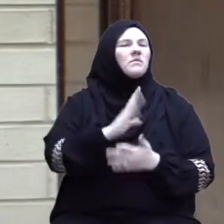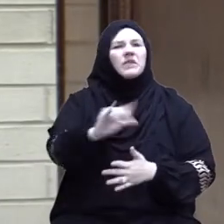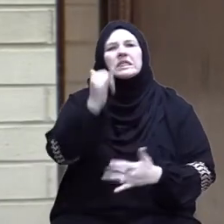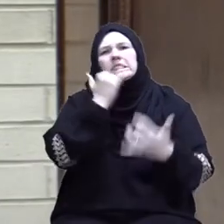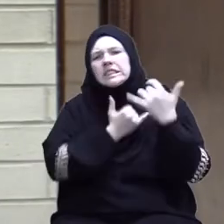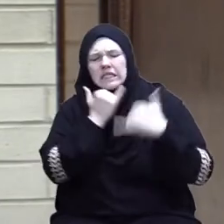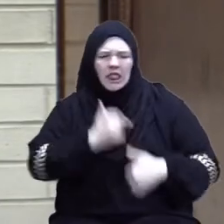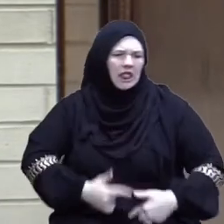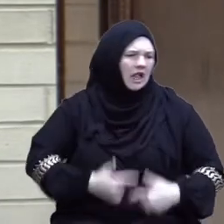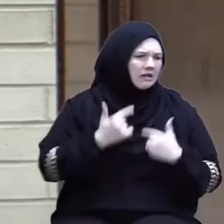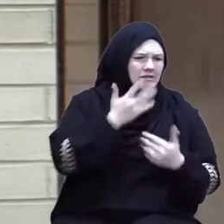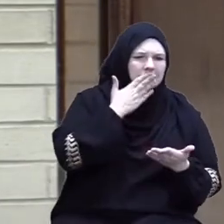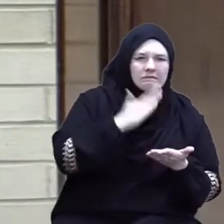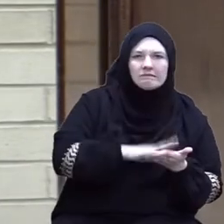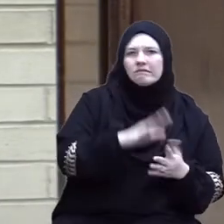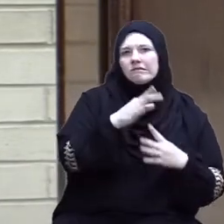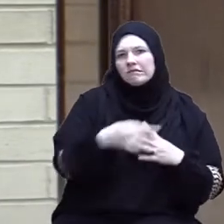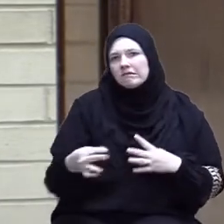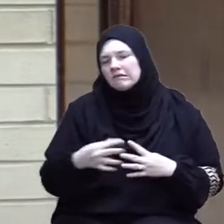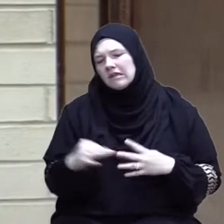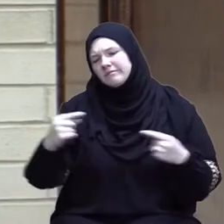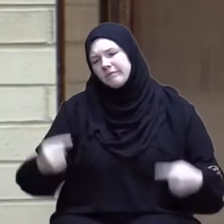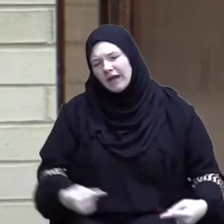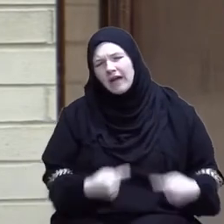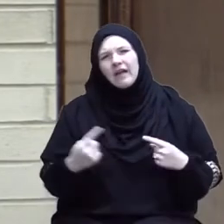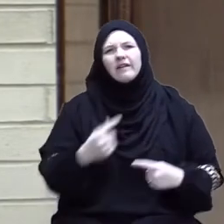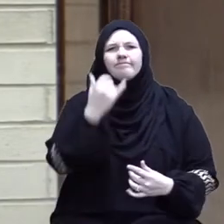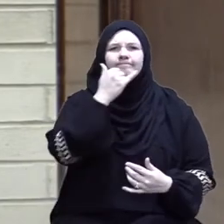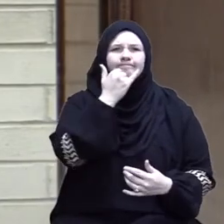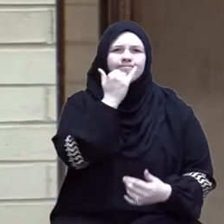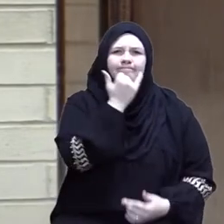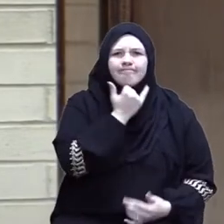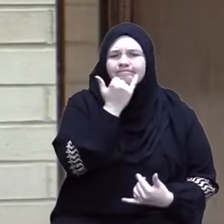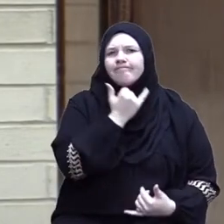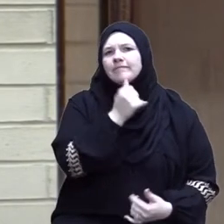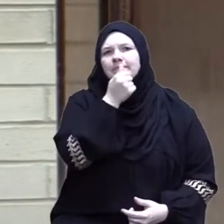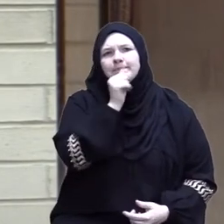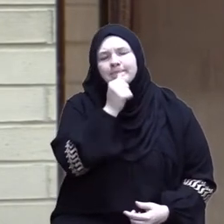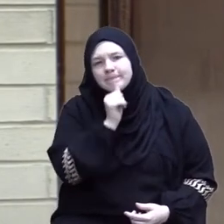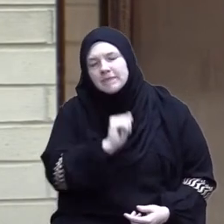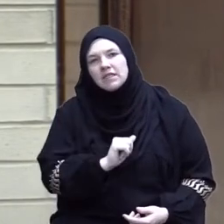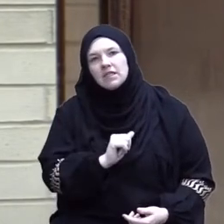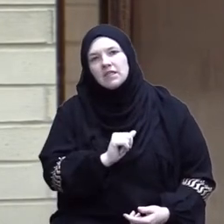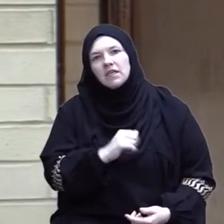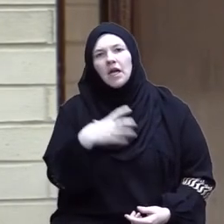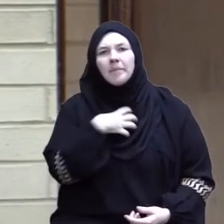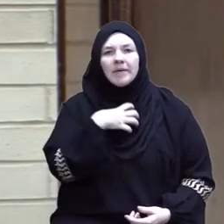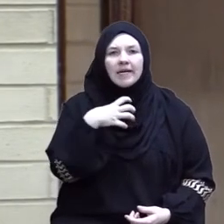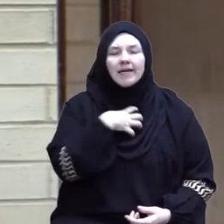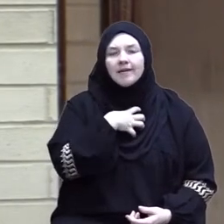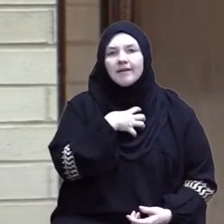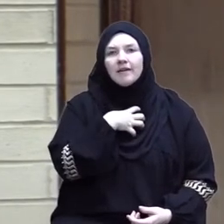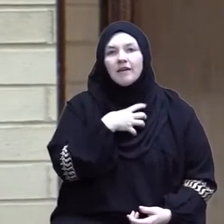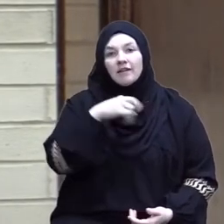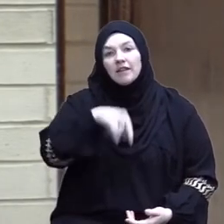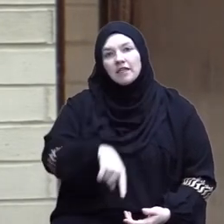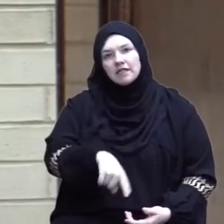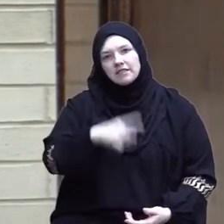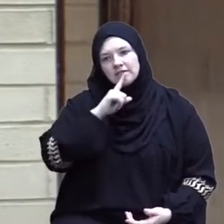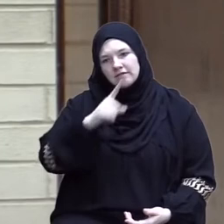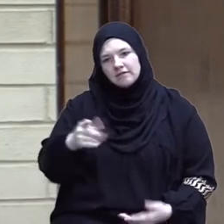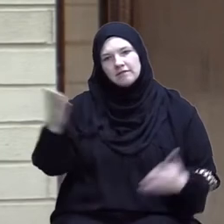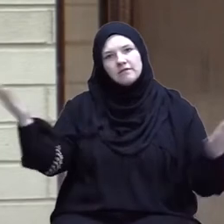shortcomings and pain and suffering and complaints. This is the